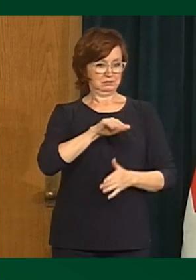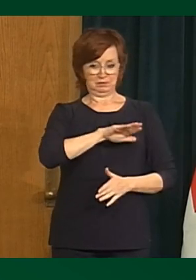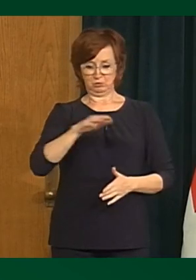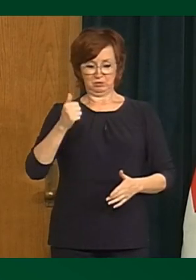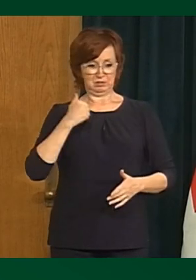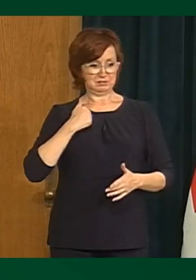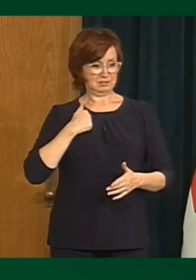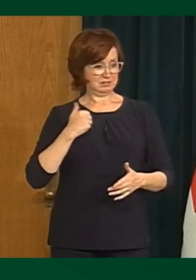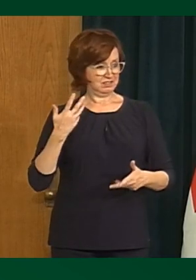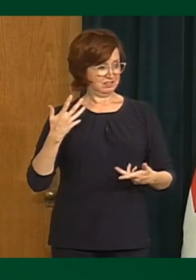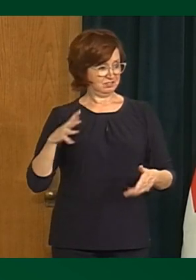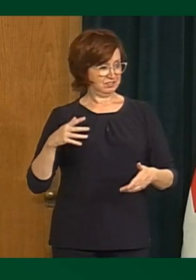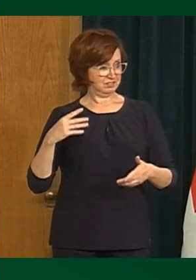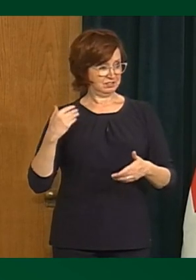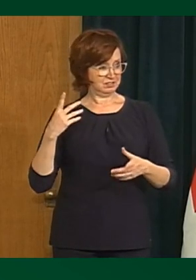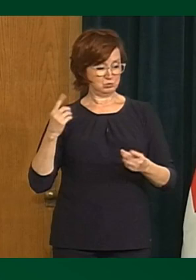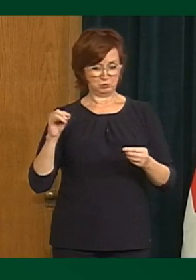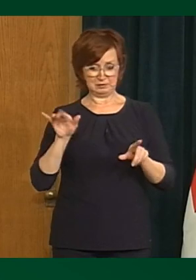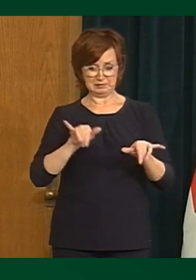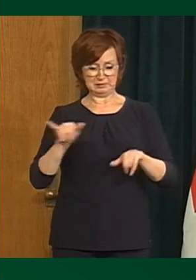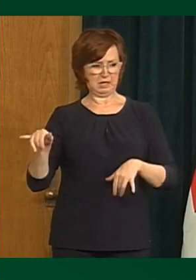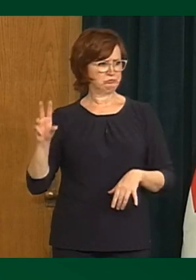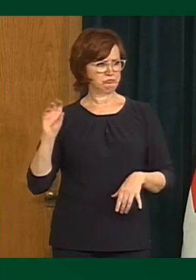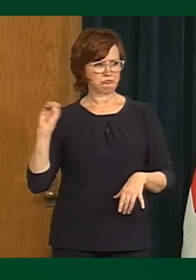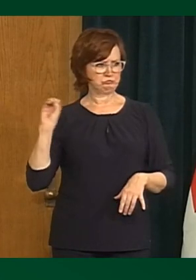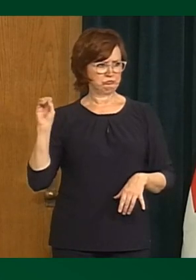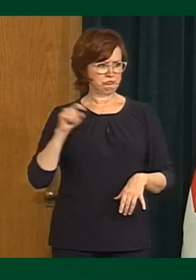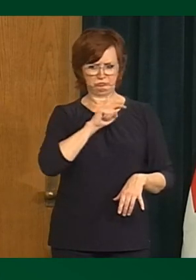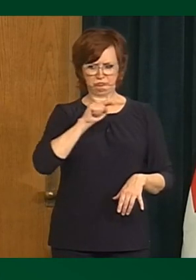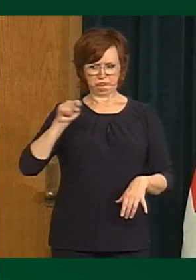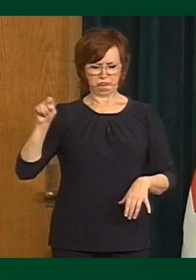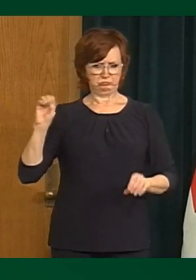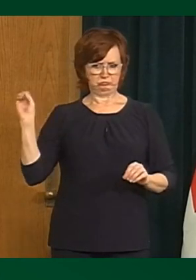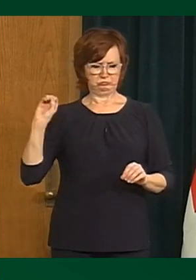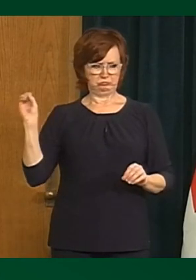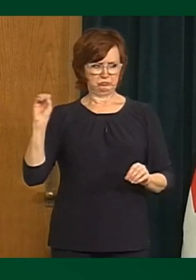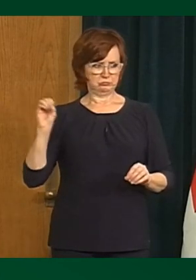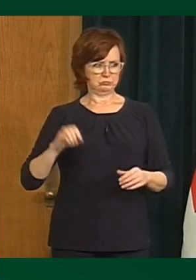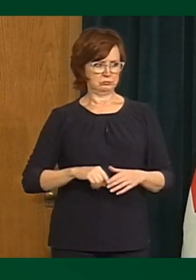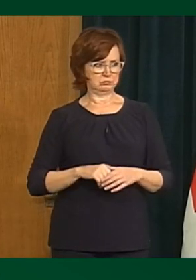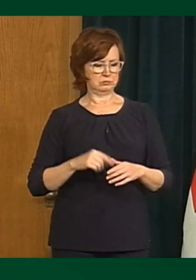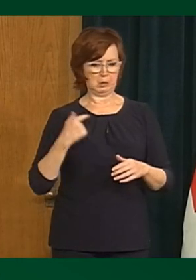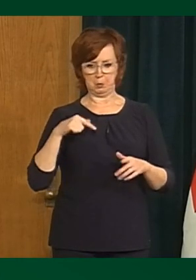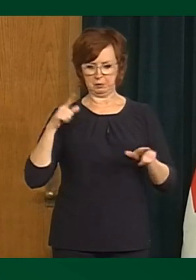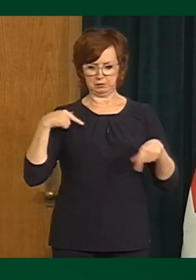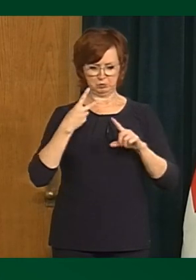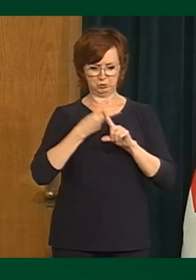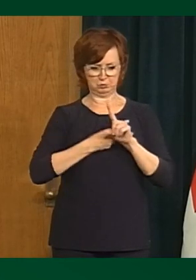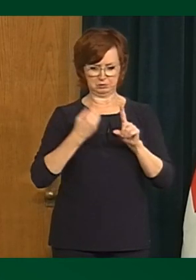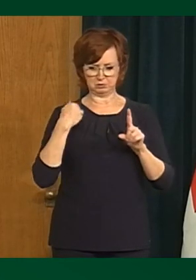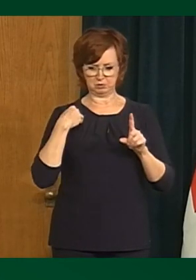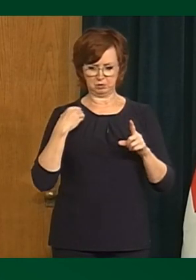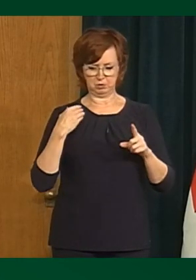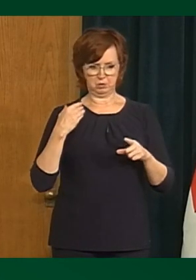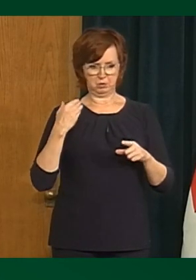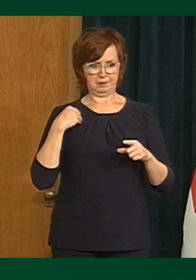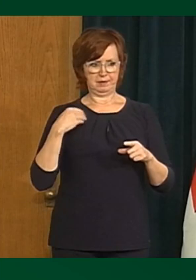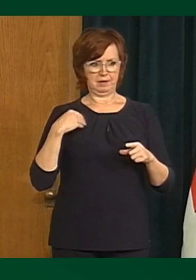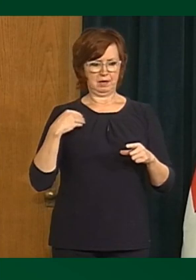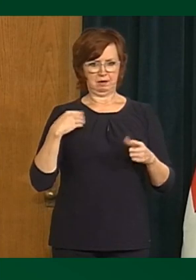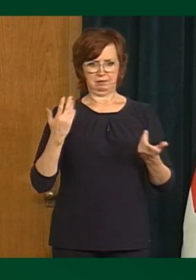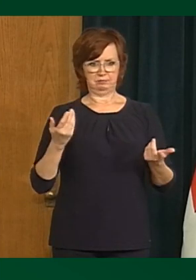legislative sitting days since provinces and territories have entered into a state of emergency, I think that might be collectively